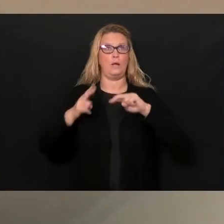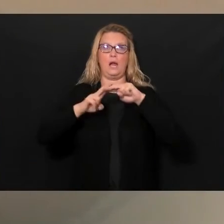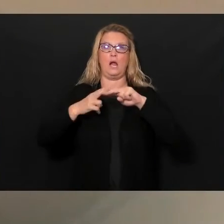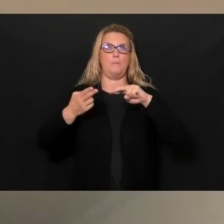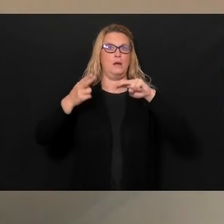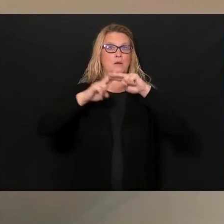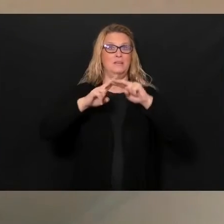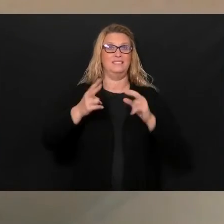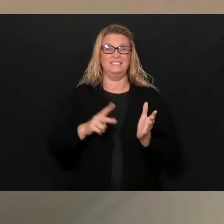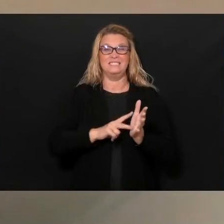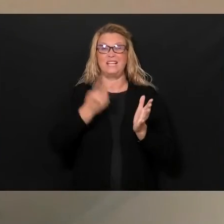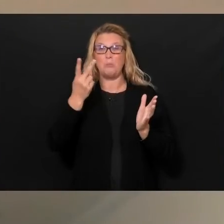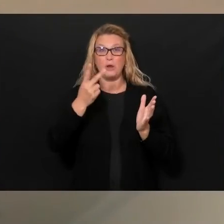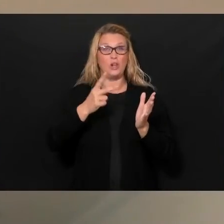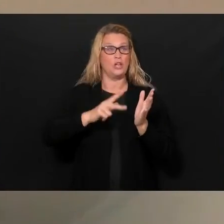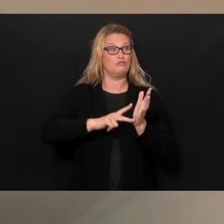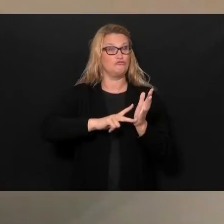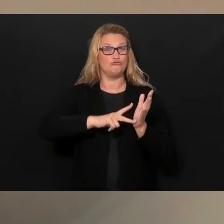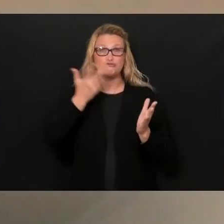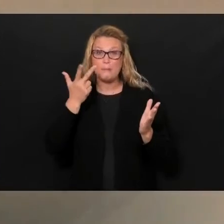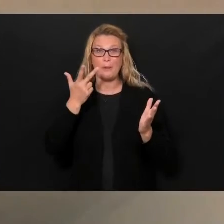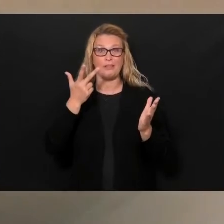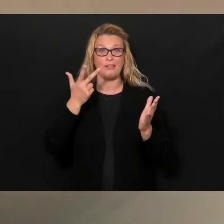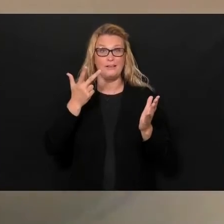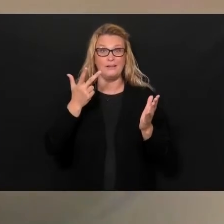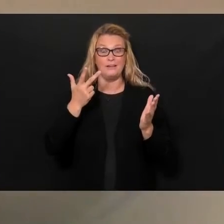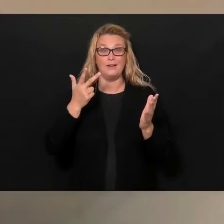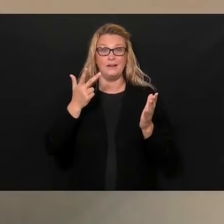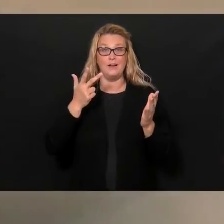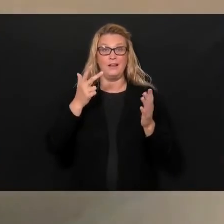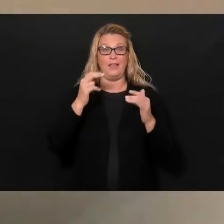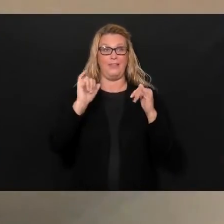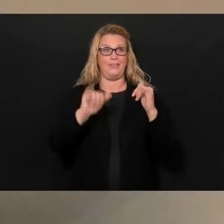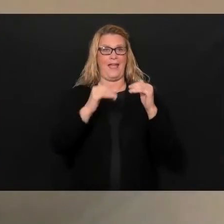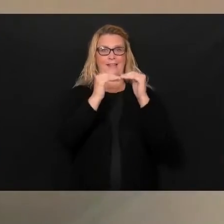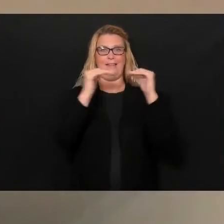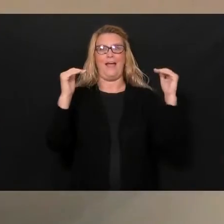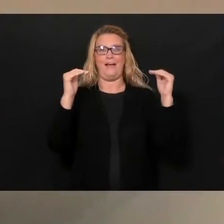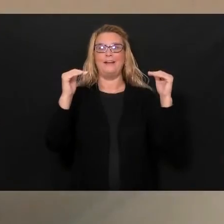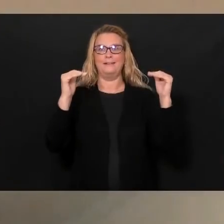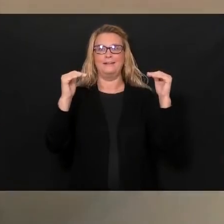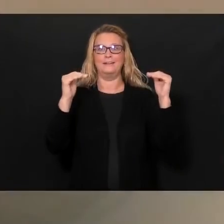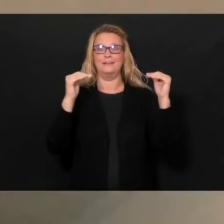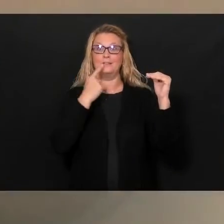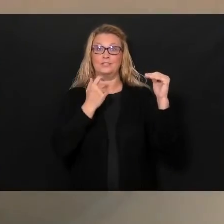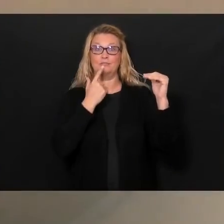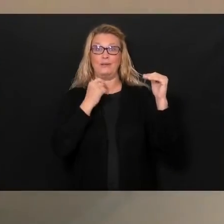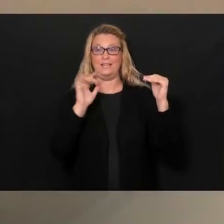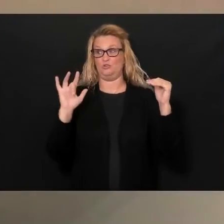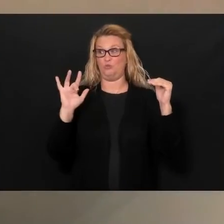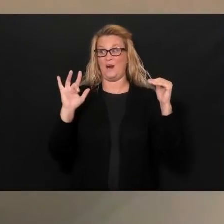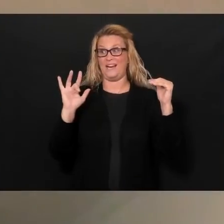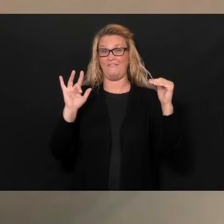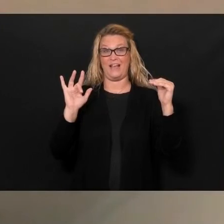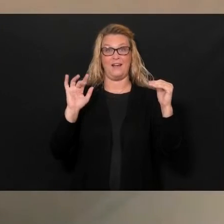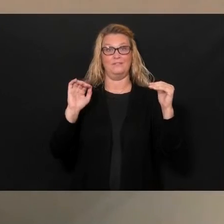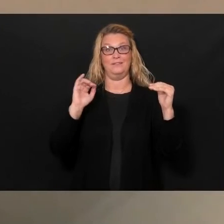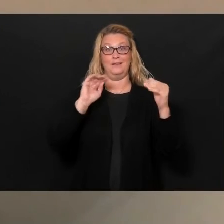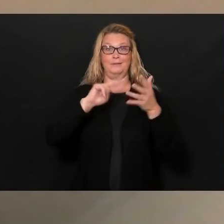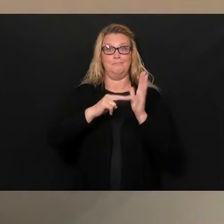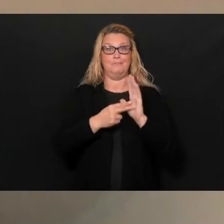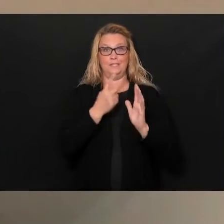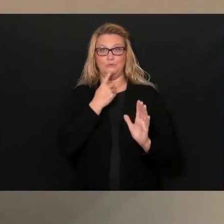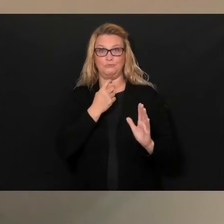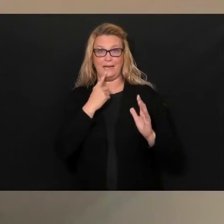double or triple the sort of the line in which we say is red, which is 25 cases, new cases on a